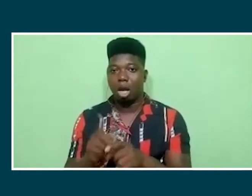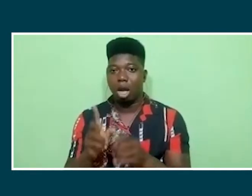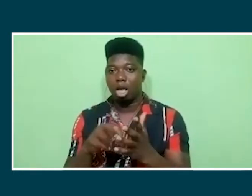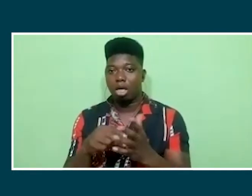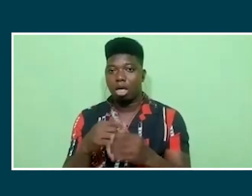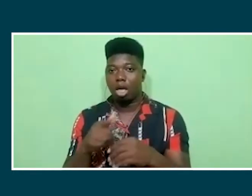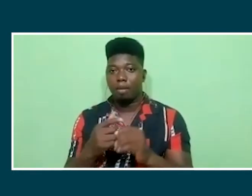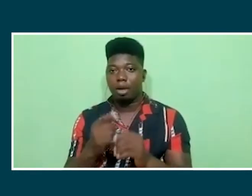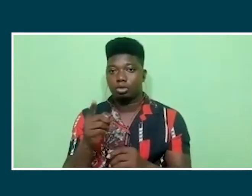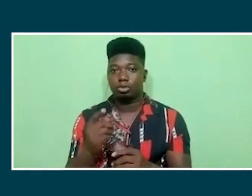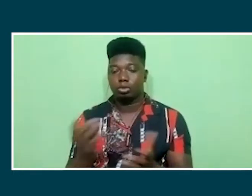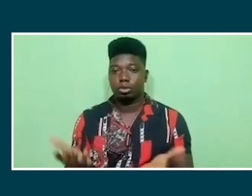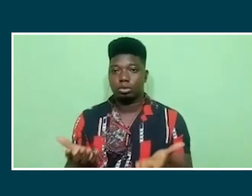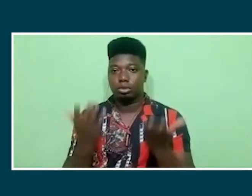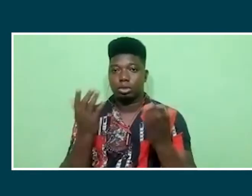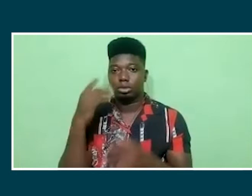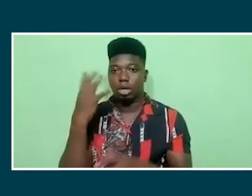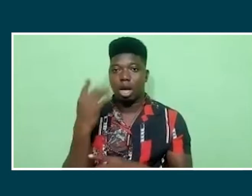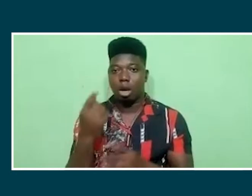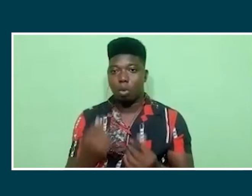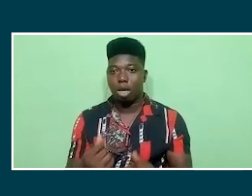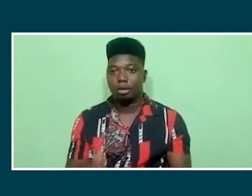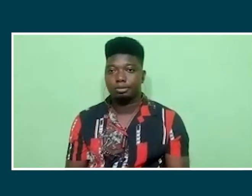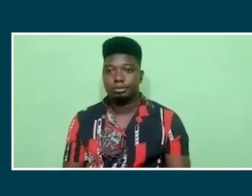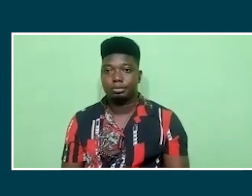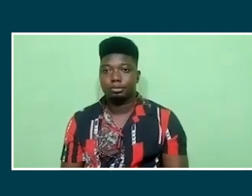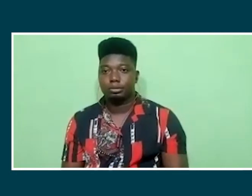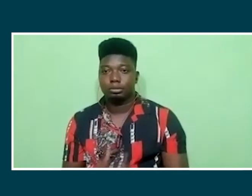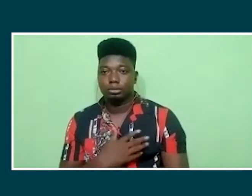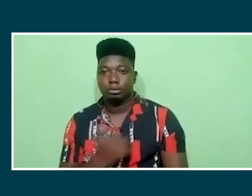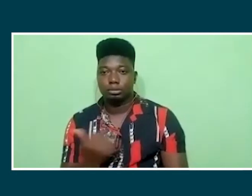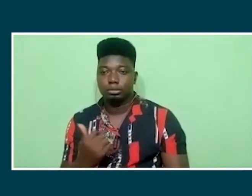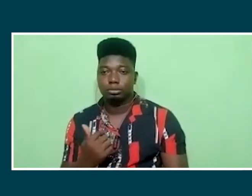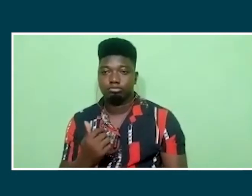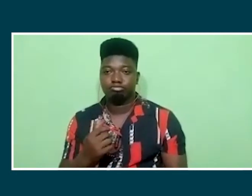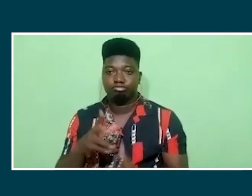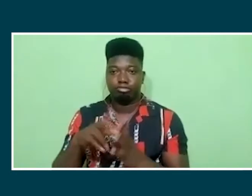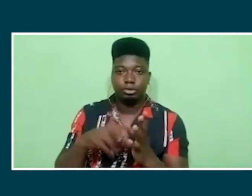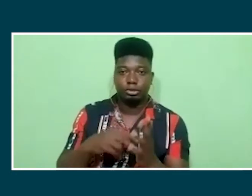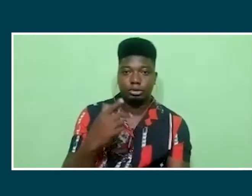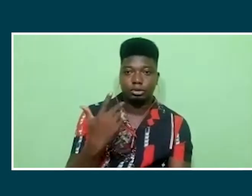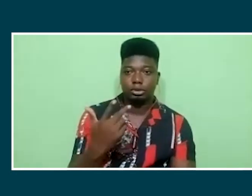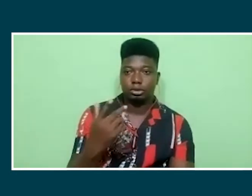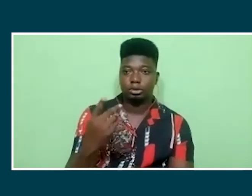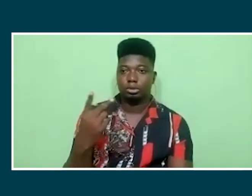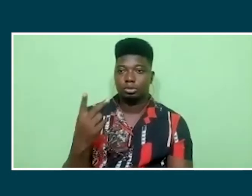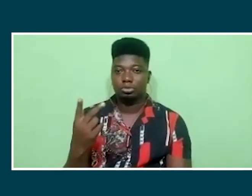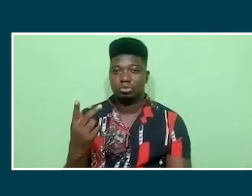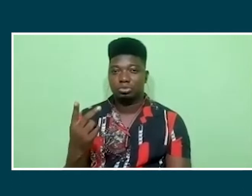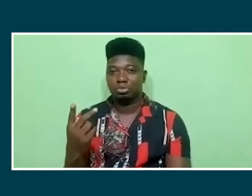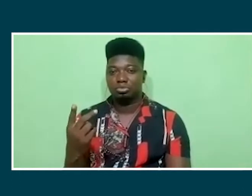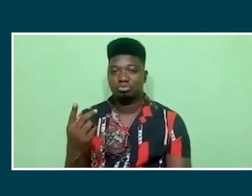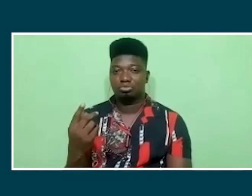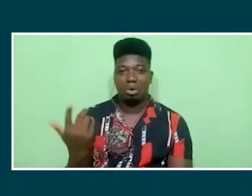hand quickly, then I'll know that you're going to come off and read it in 3, 2. Okay, I'm reading it. Amanda Powter